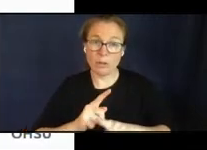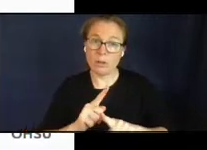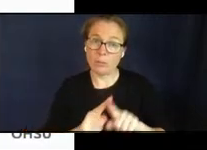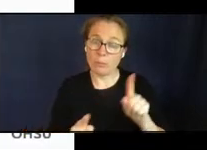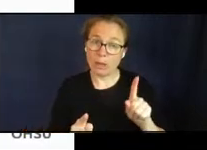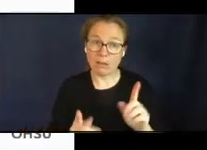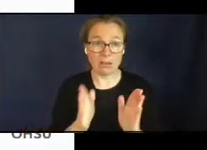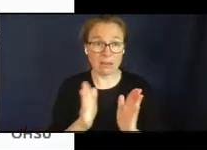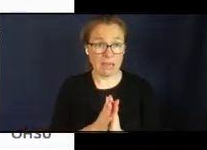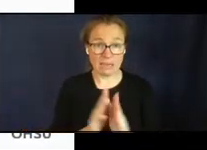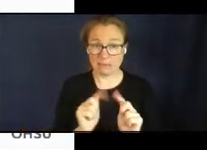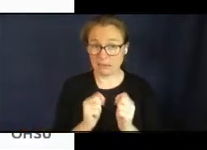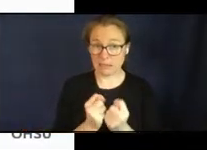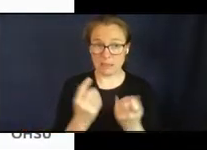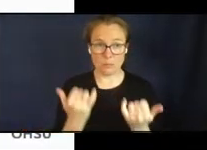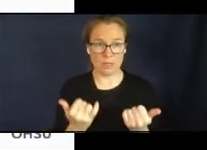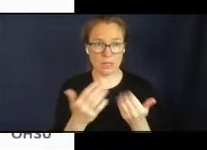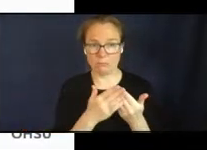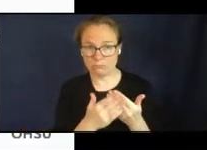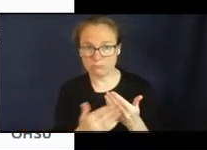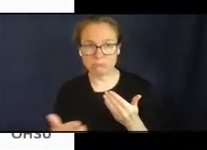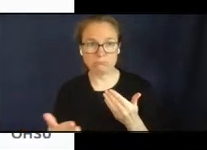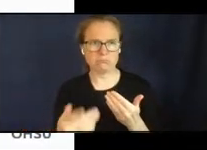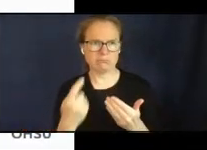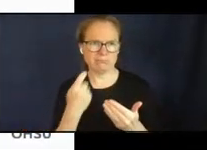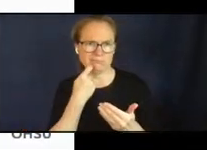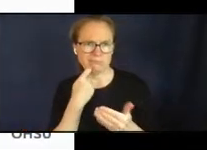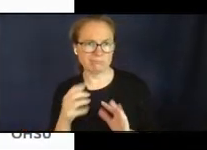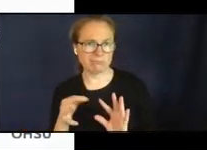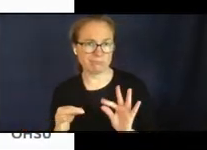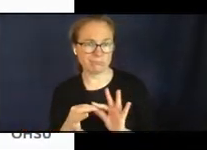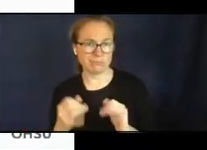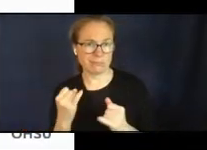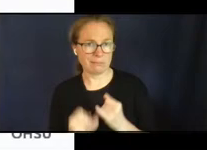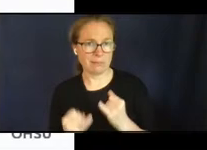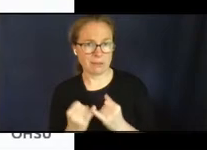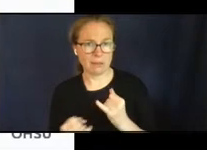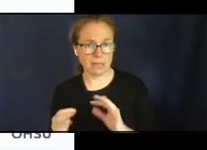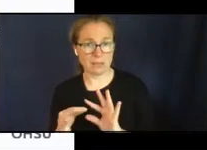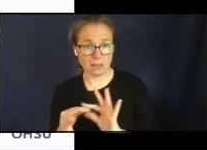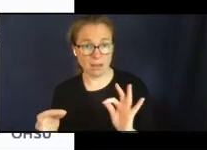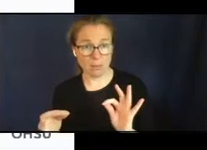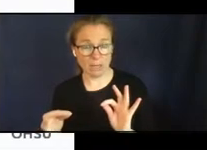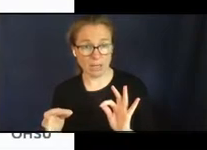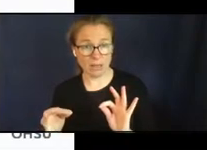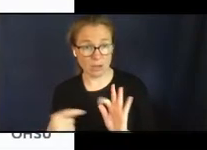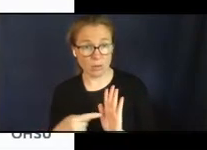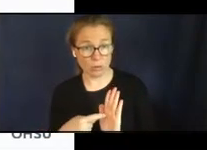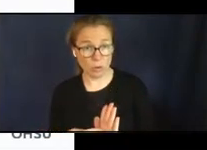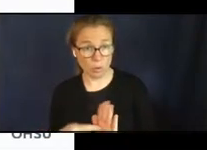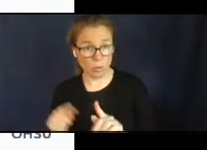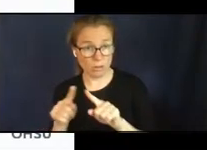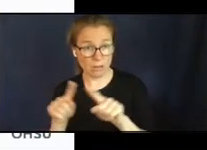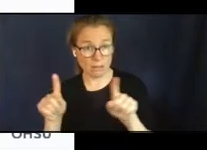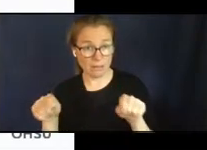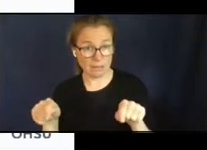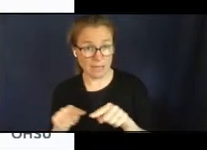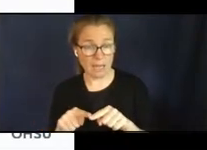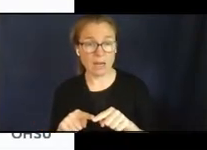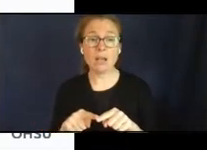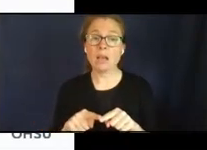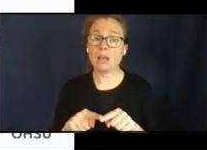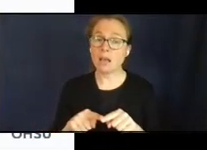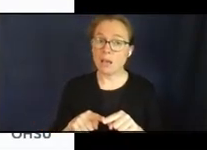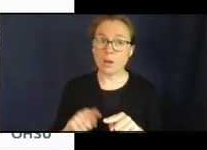forward. I think it was the last item on your last slide about we have to address the